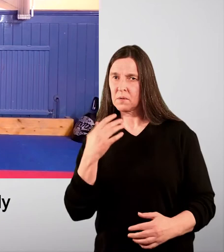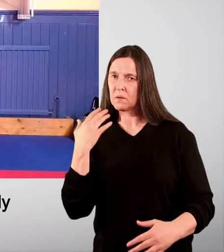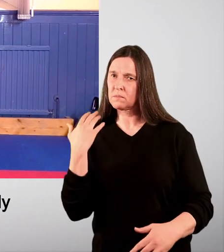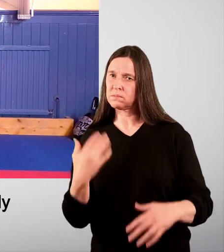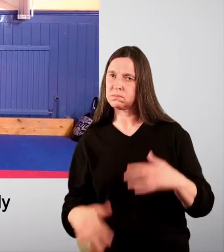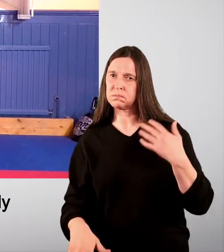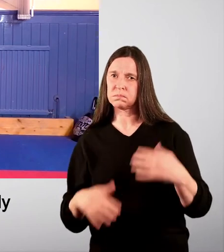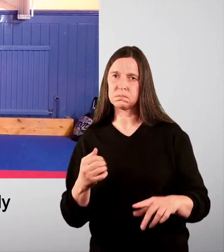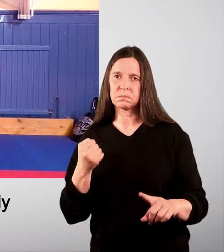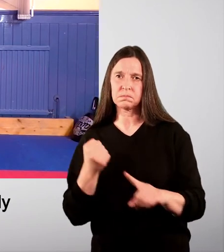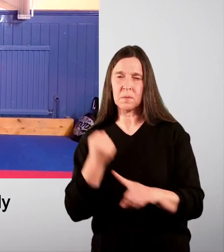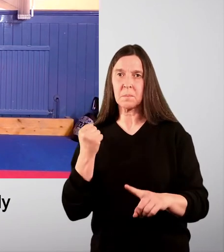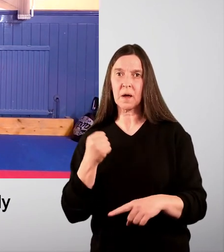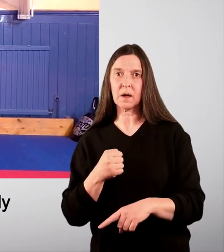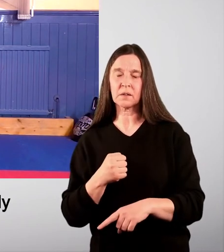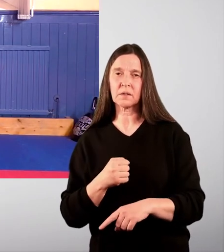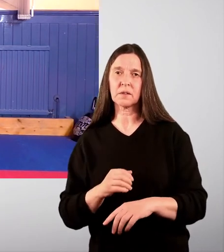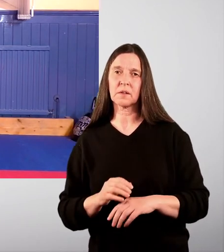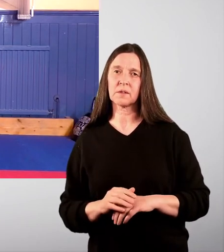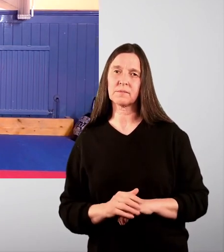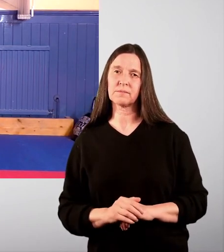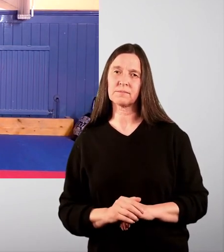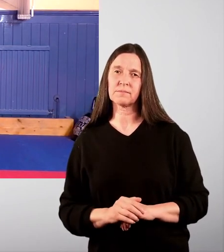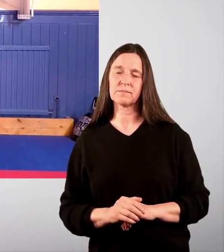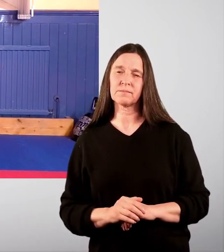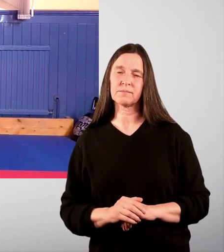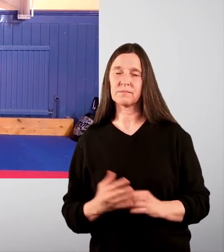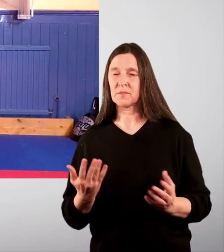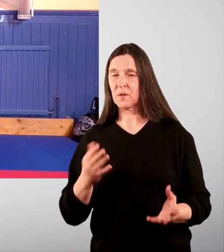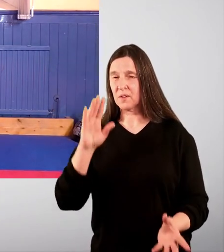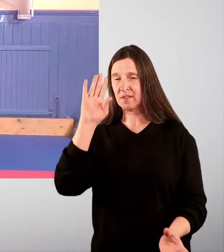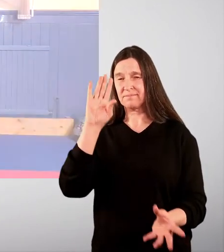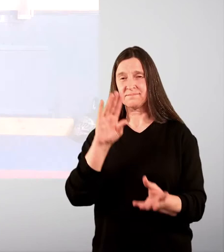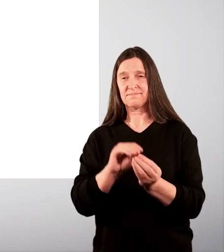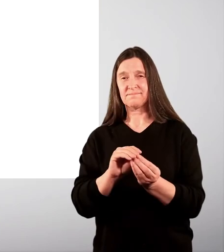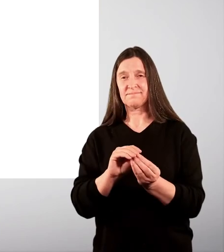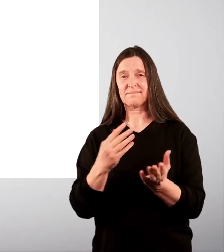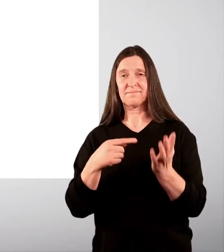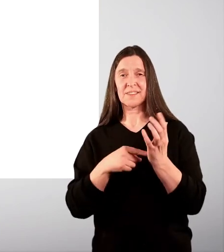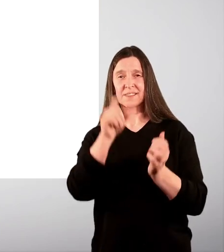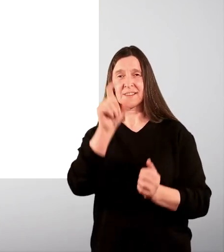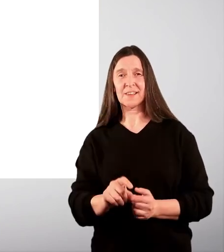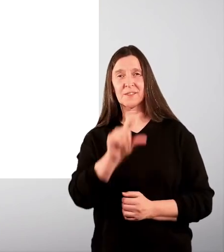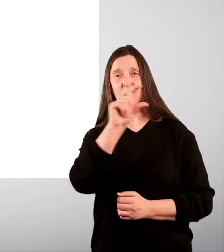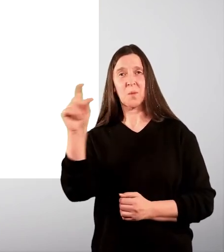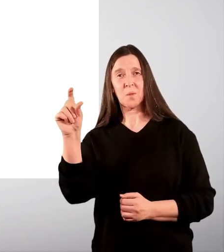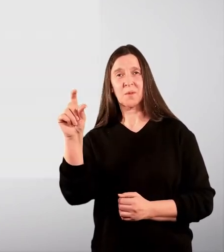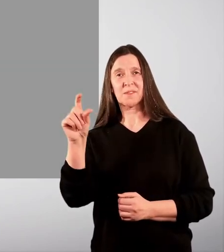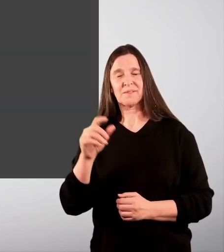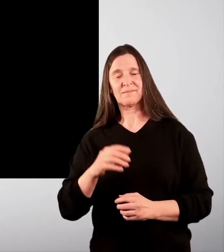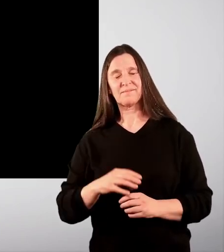attacker. And they probably won't be standing there for much longer. And that is your T-zone.